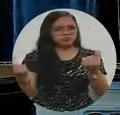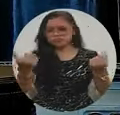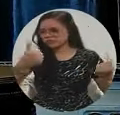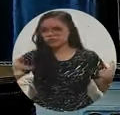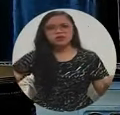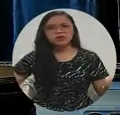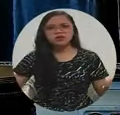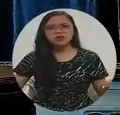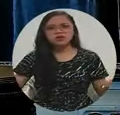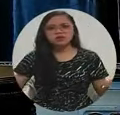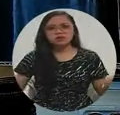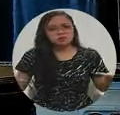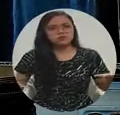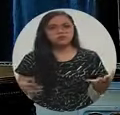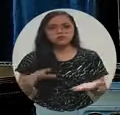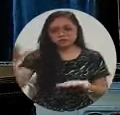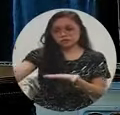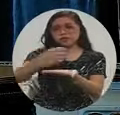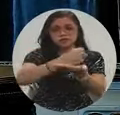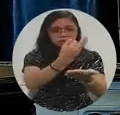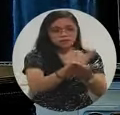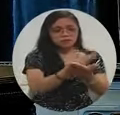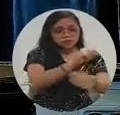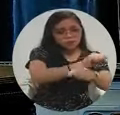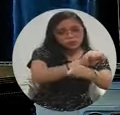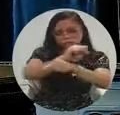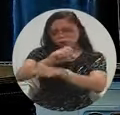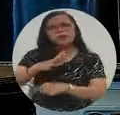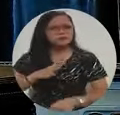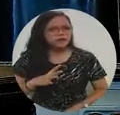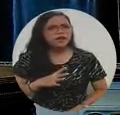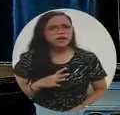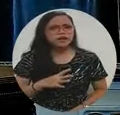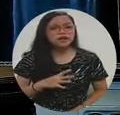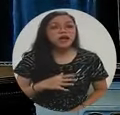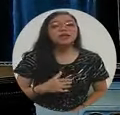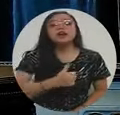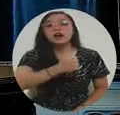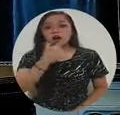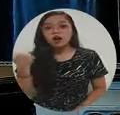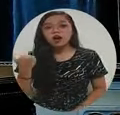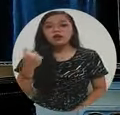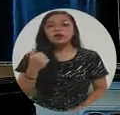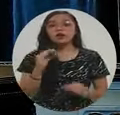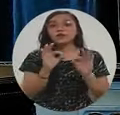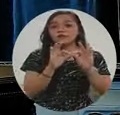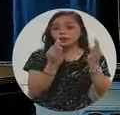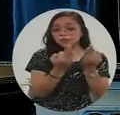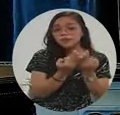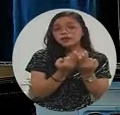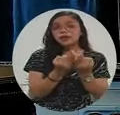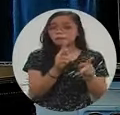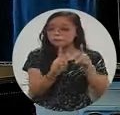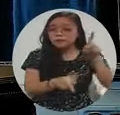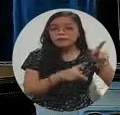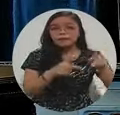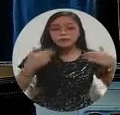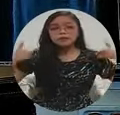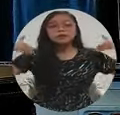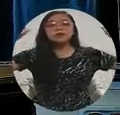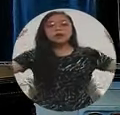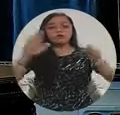will make you live, maybe earn some money. But some of you are in full-time Christian service. My friend,